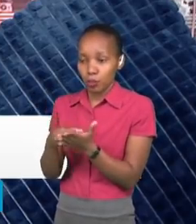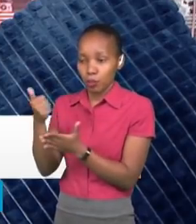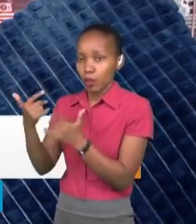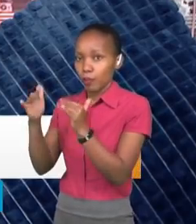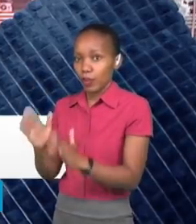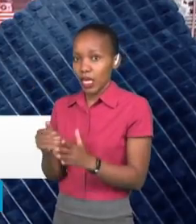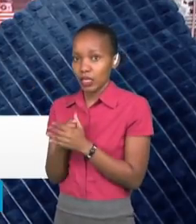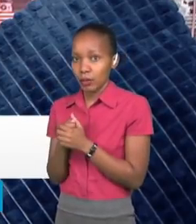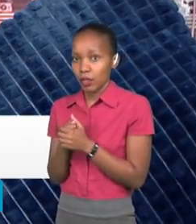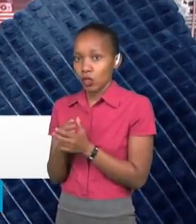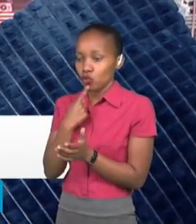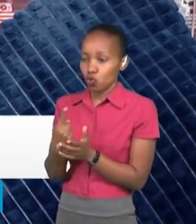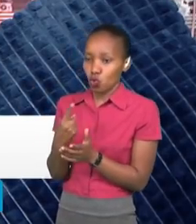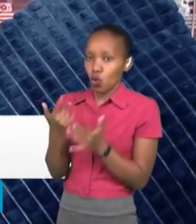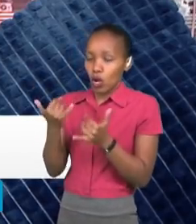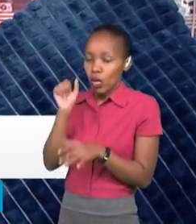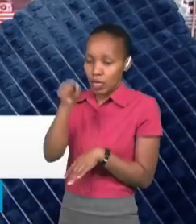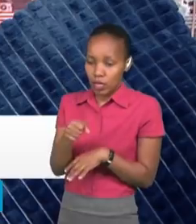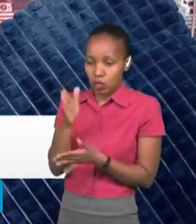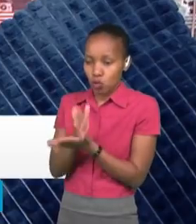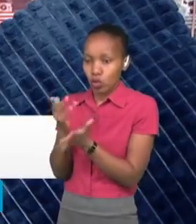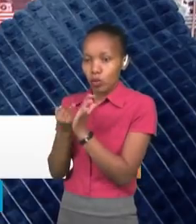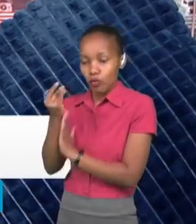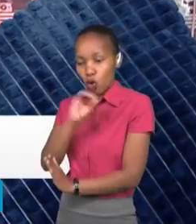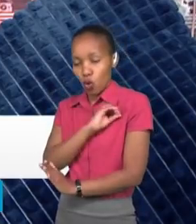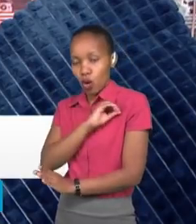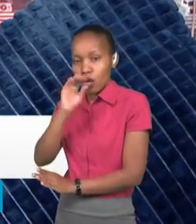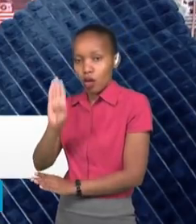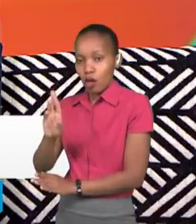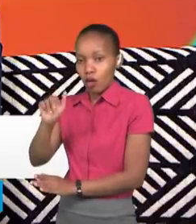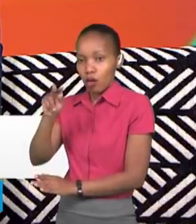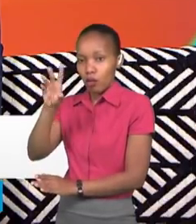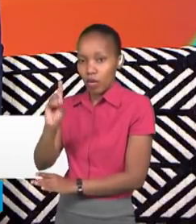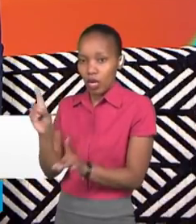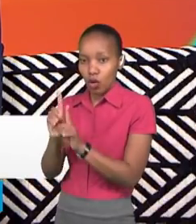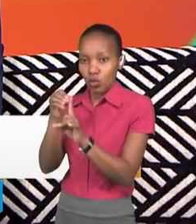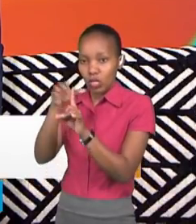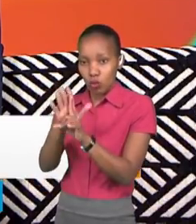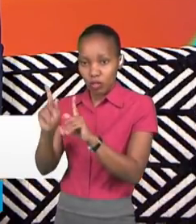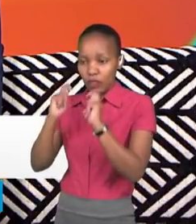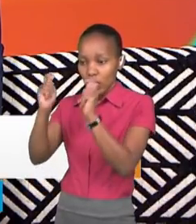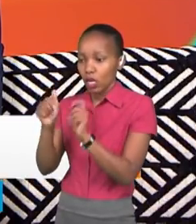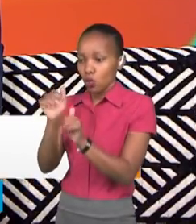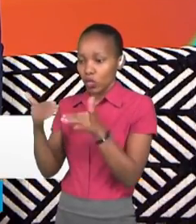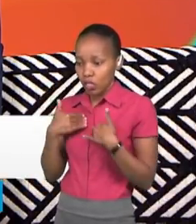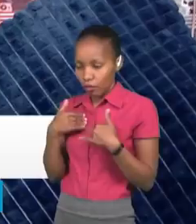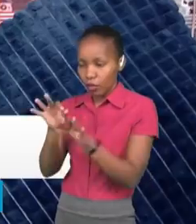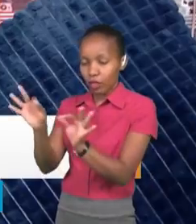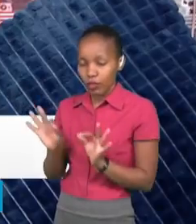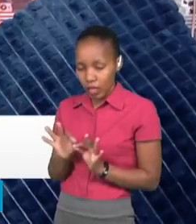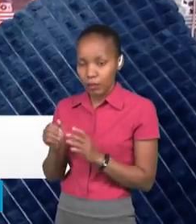So it's a question of us, yes, improving, mm-hmm, our own brand, but at, mm-hmm, the same time also exposing the talent, okay, that you have on the field. Okay.